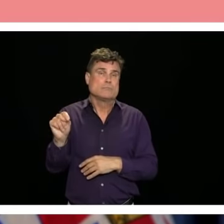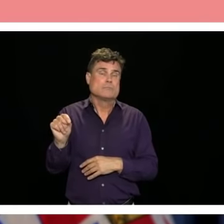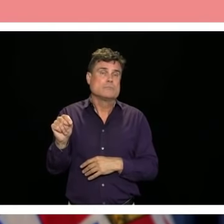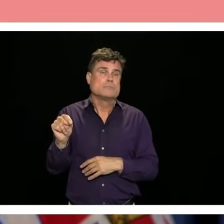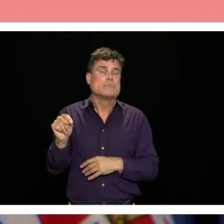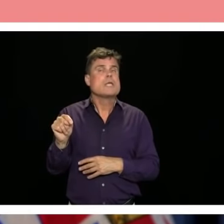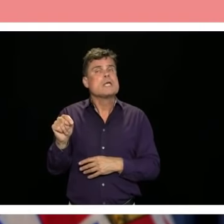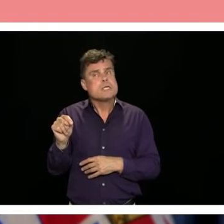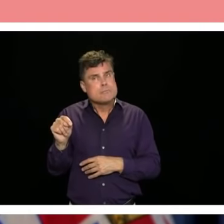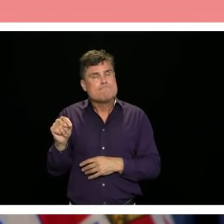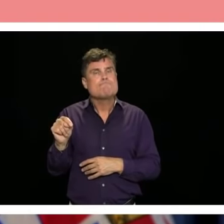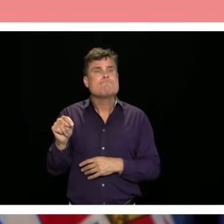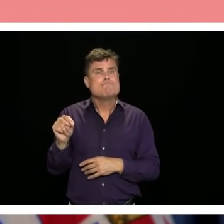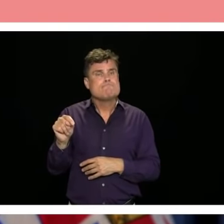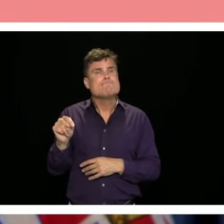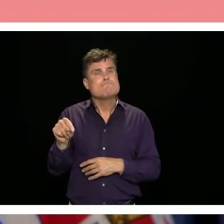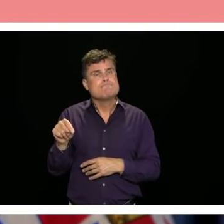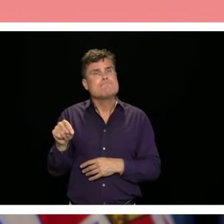In terms of the conference.